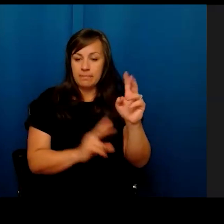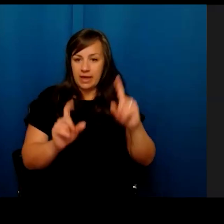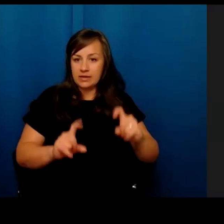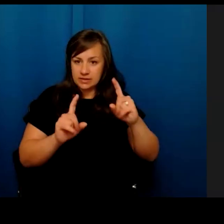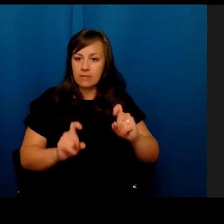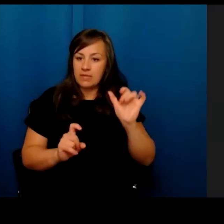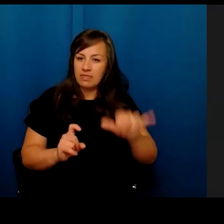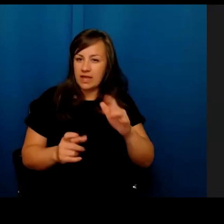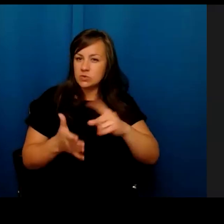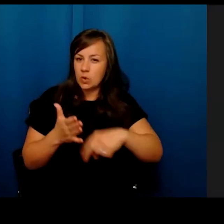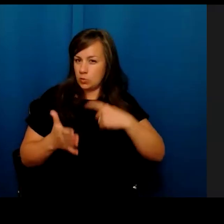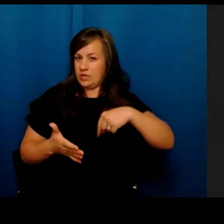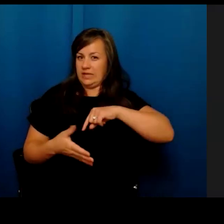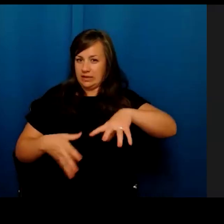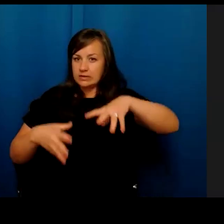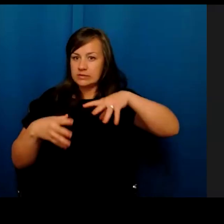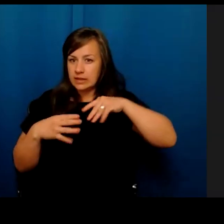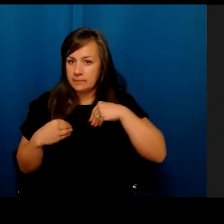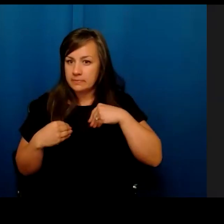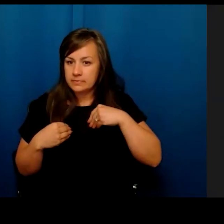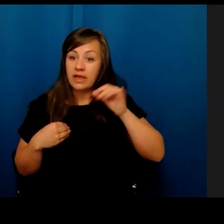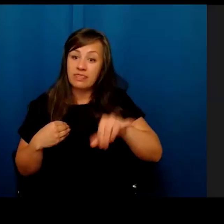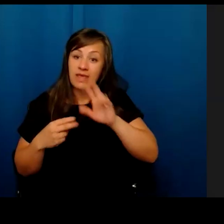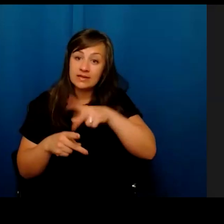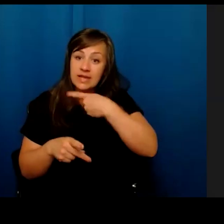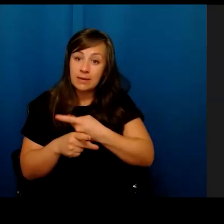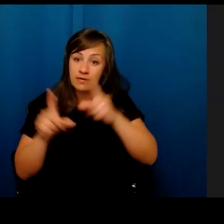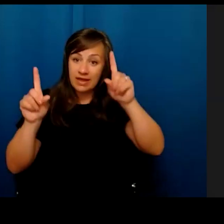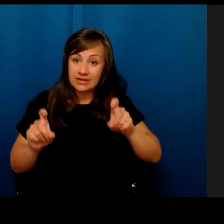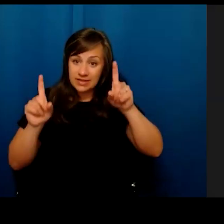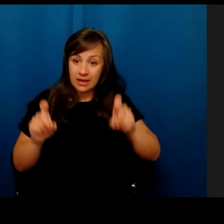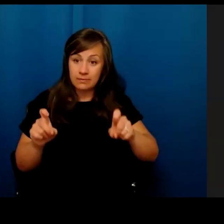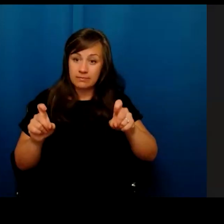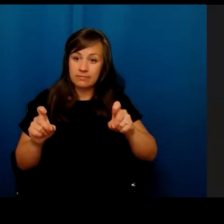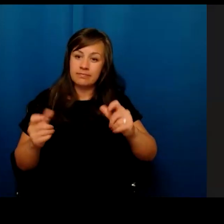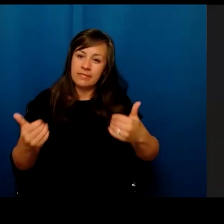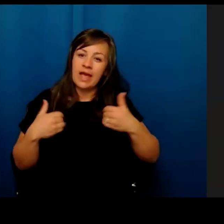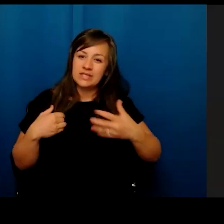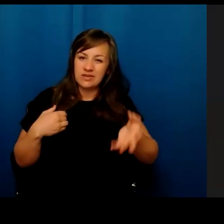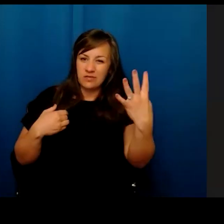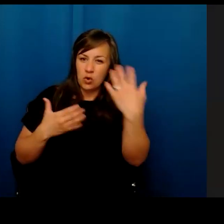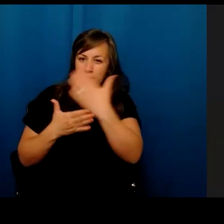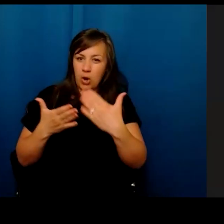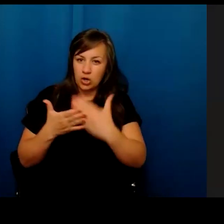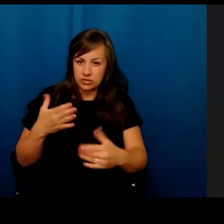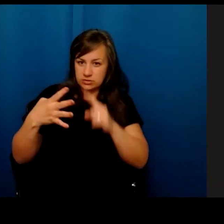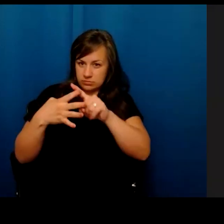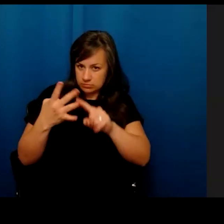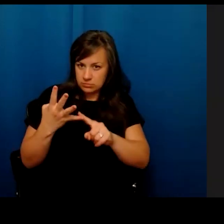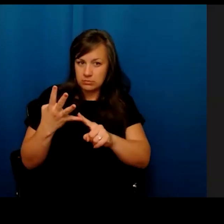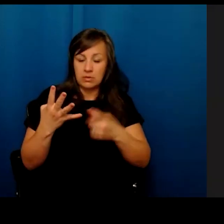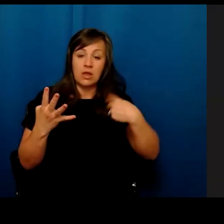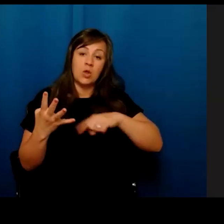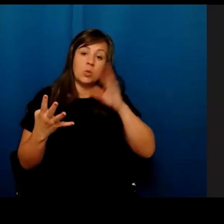we accept. This exams are like in 4 parts, and basically we will grant up to